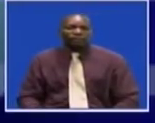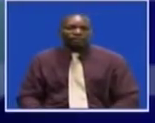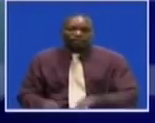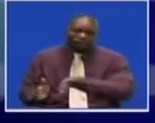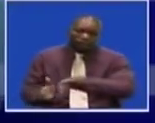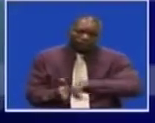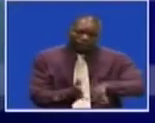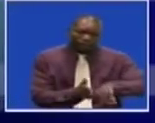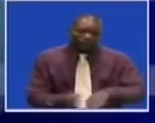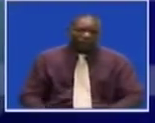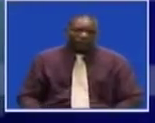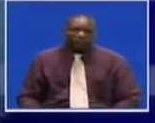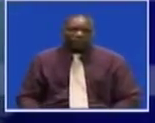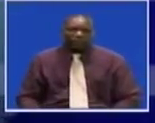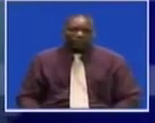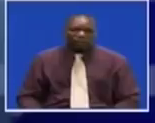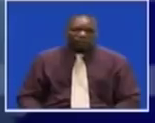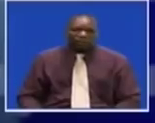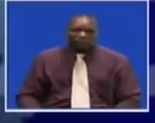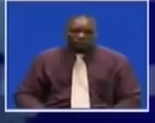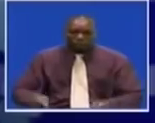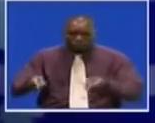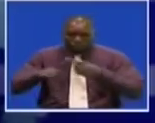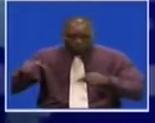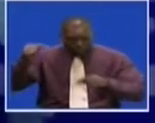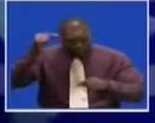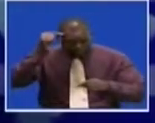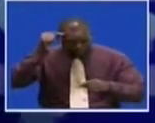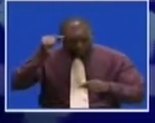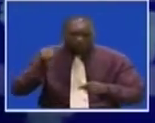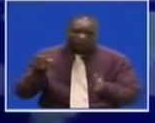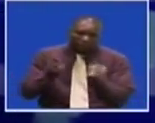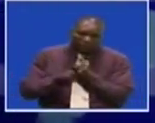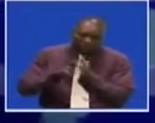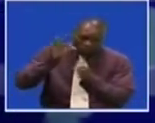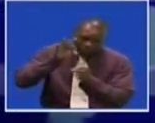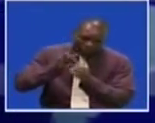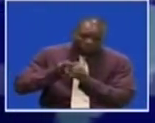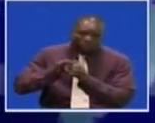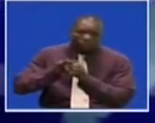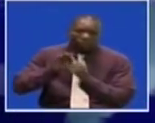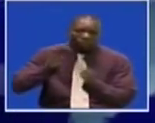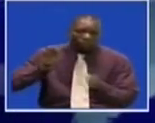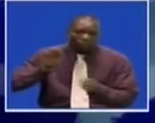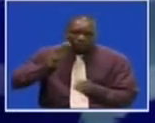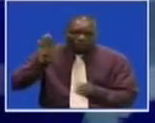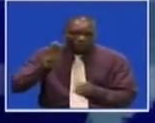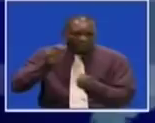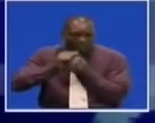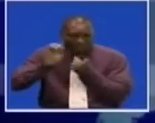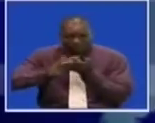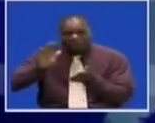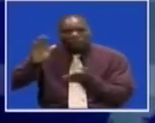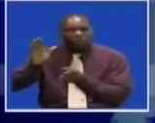And the PF has scooped the Mnyama Ward local government by-election in Kawe's Wacha constituency. PF's Grigoli